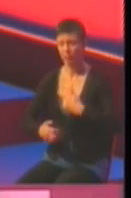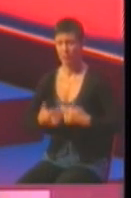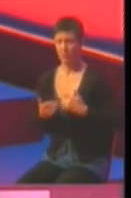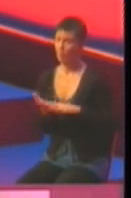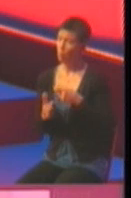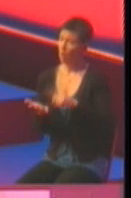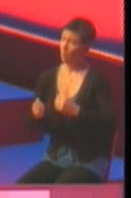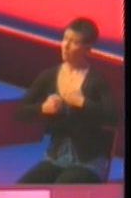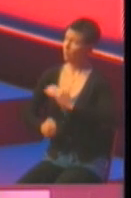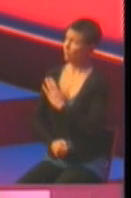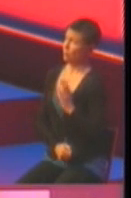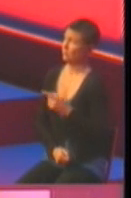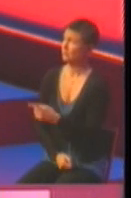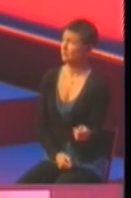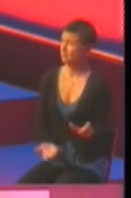forces